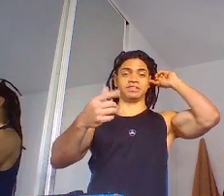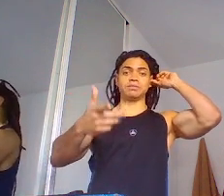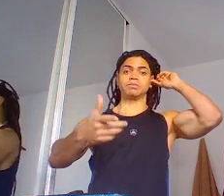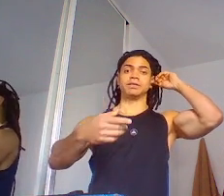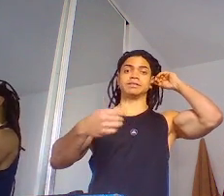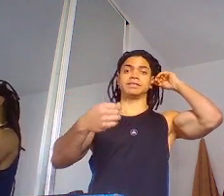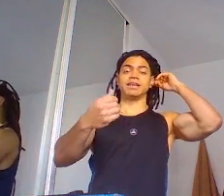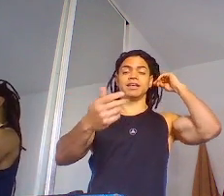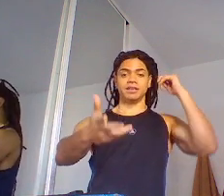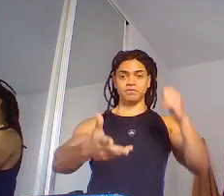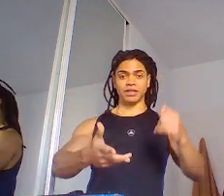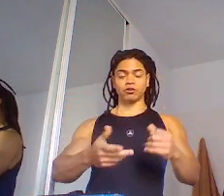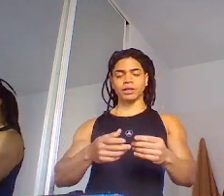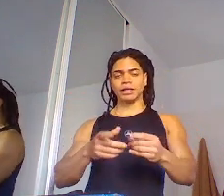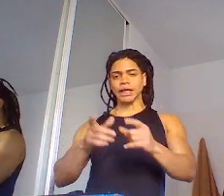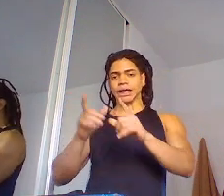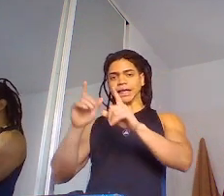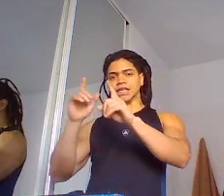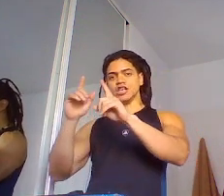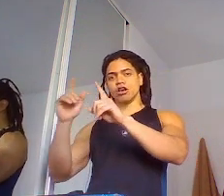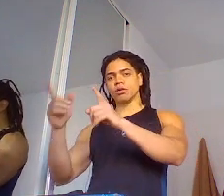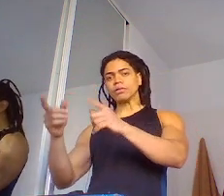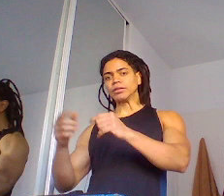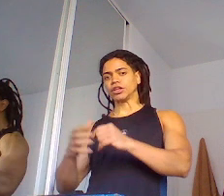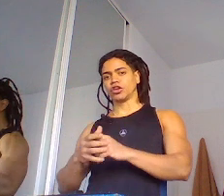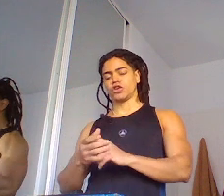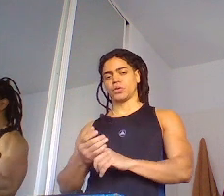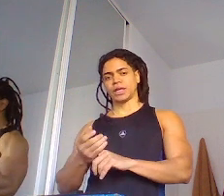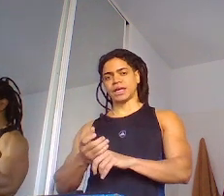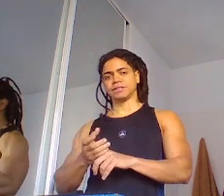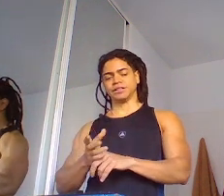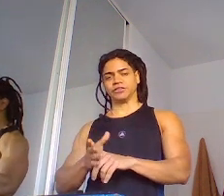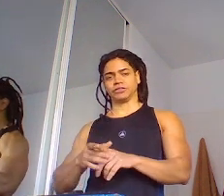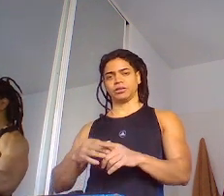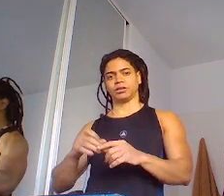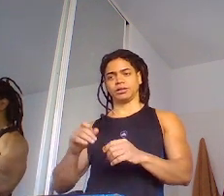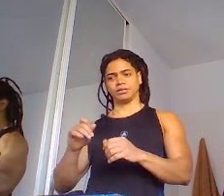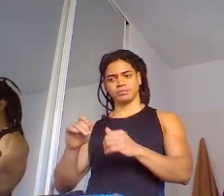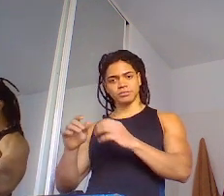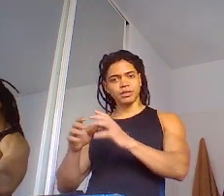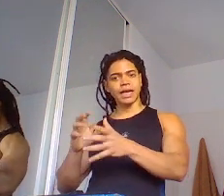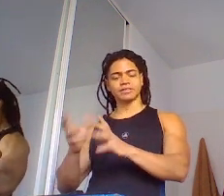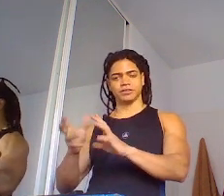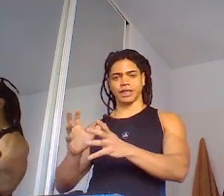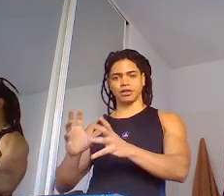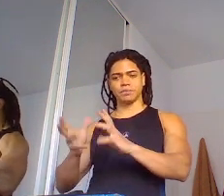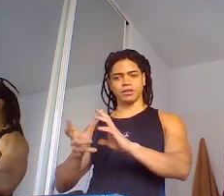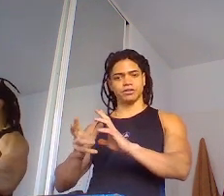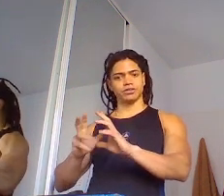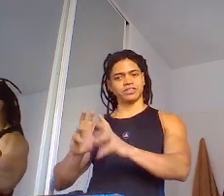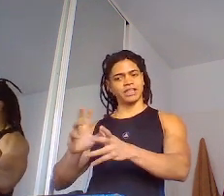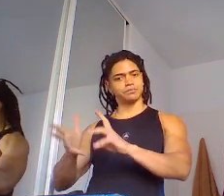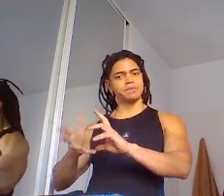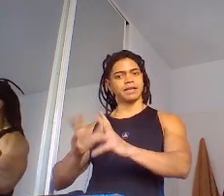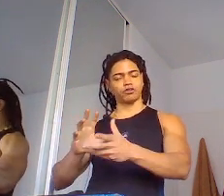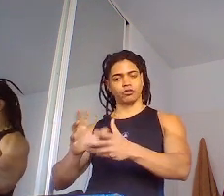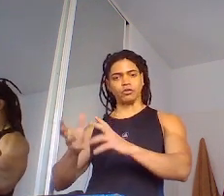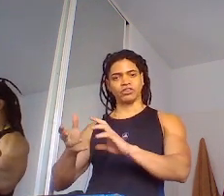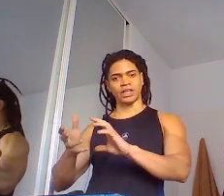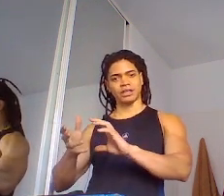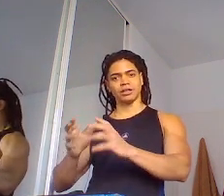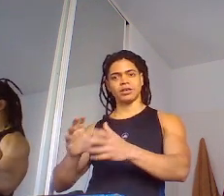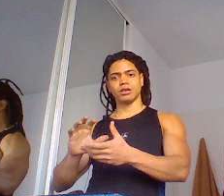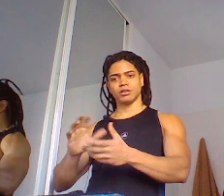for example, is inventory, and non-current assets are assets that a company doesn't expect